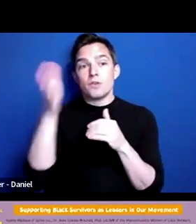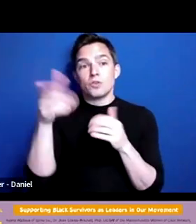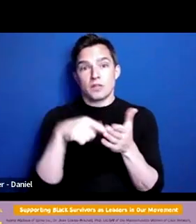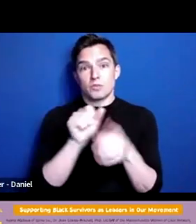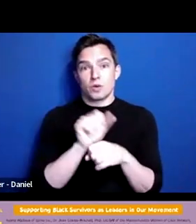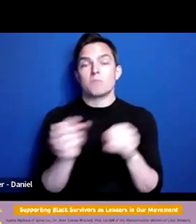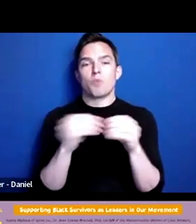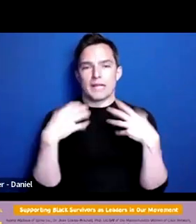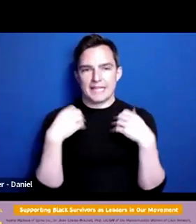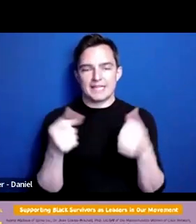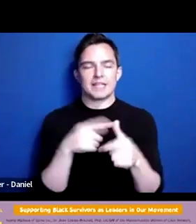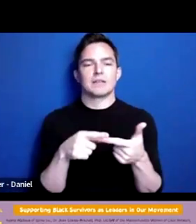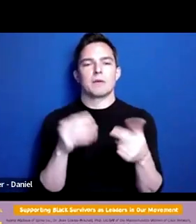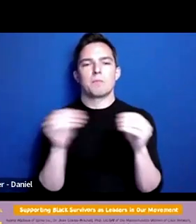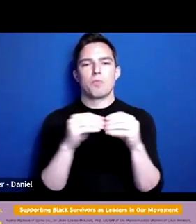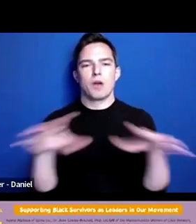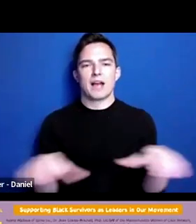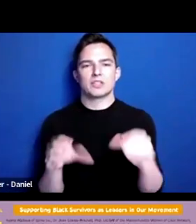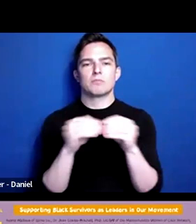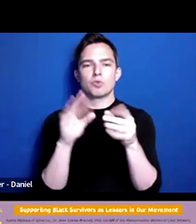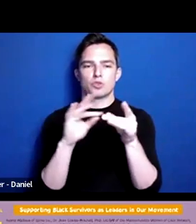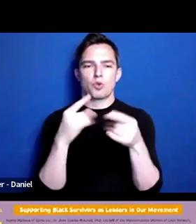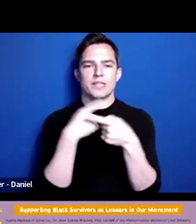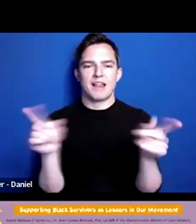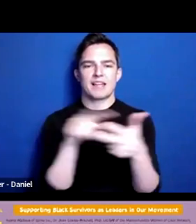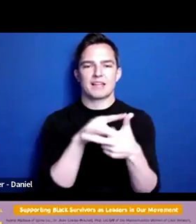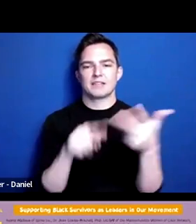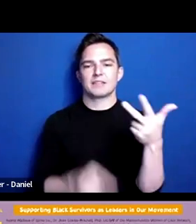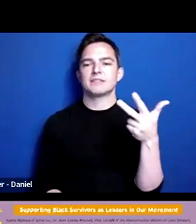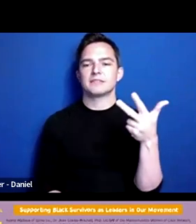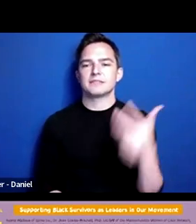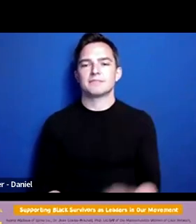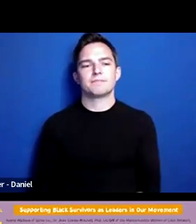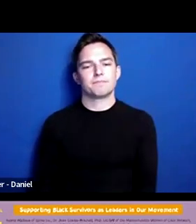more healing, there's more action, and there's more storytelling.